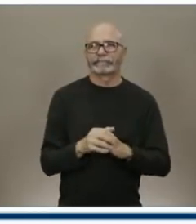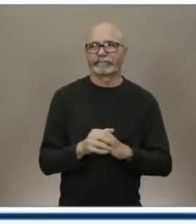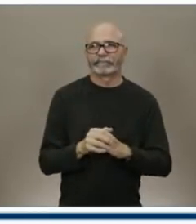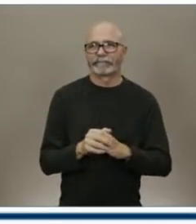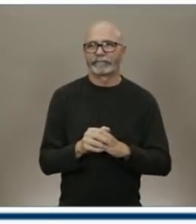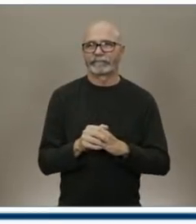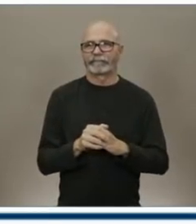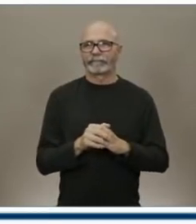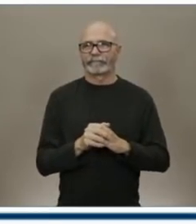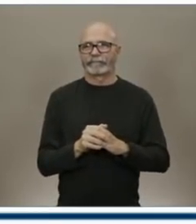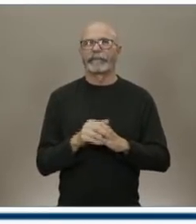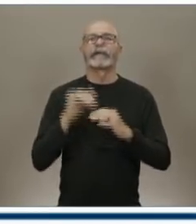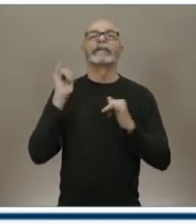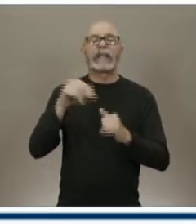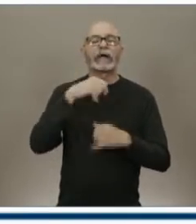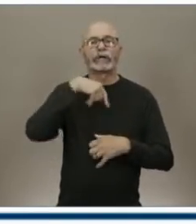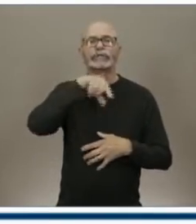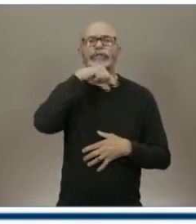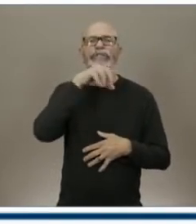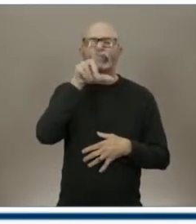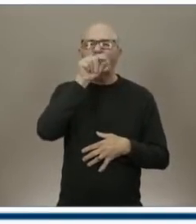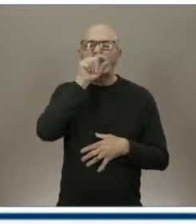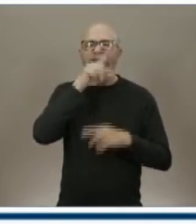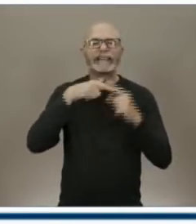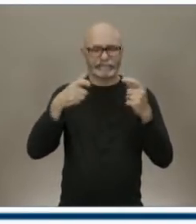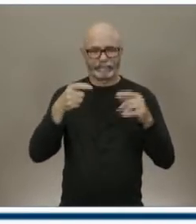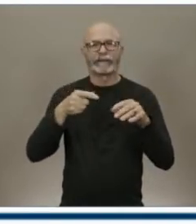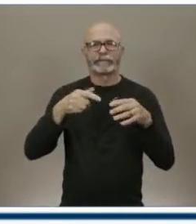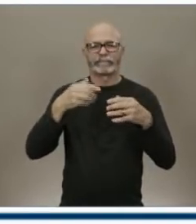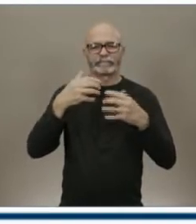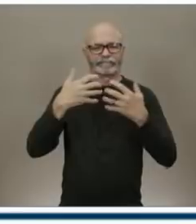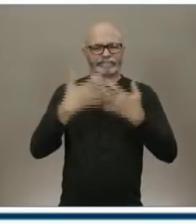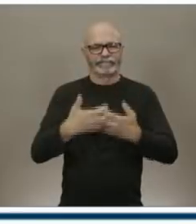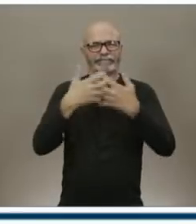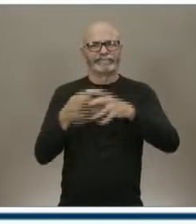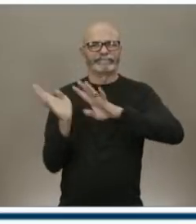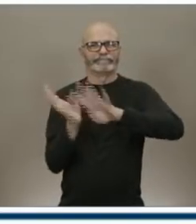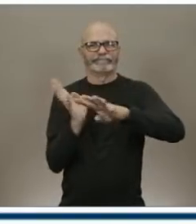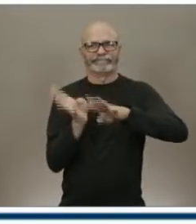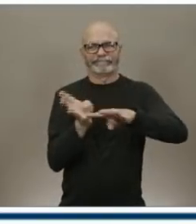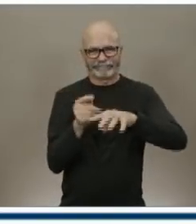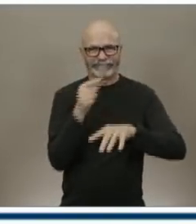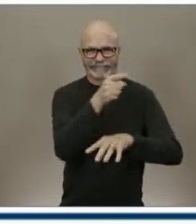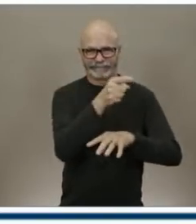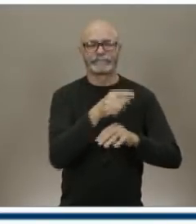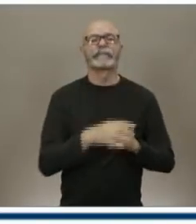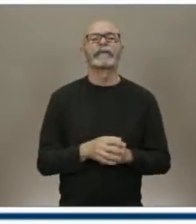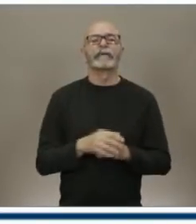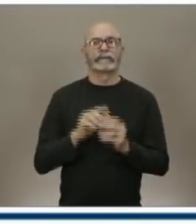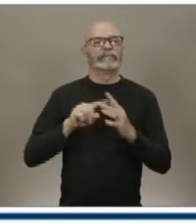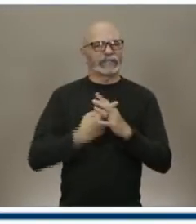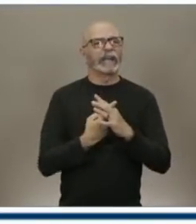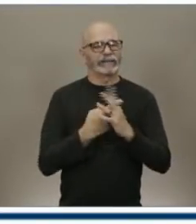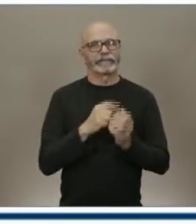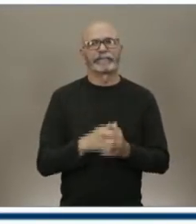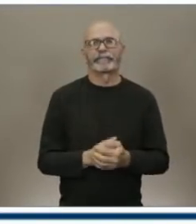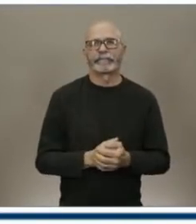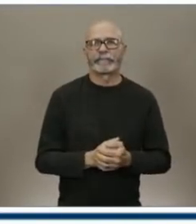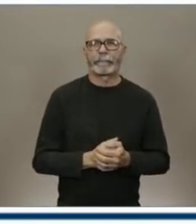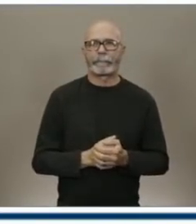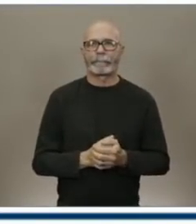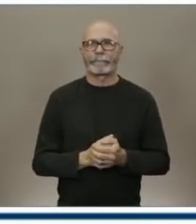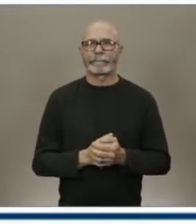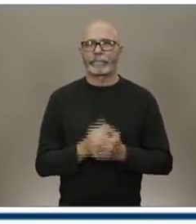all employees and staff, and a number of cases have already turned up. We are waiting for over 300 test results to come back